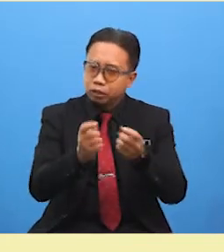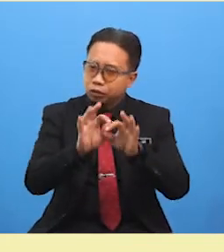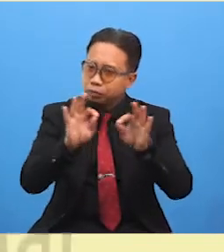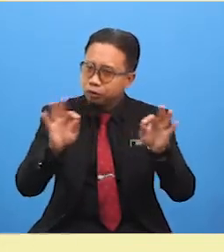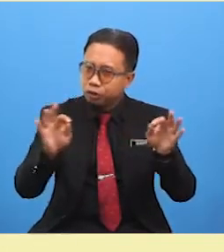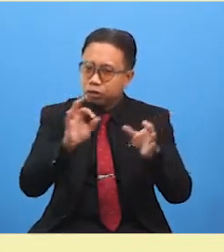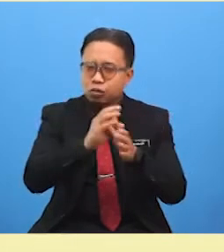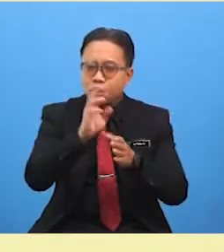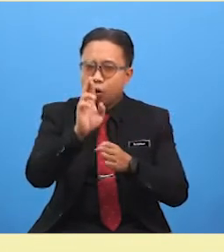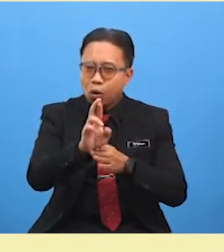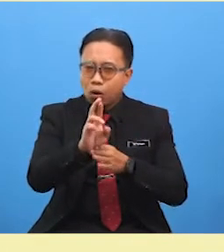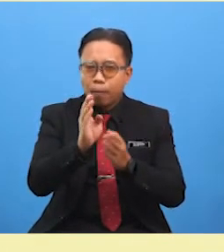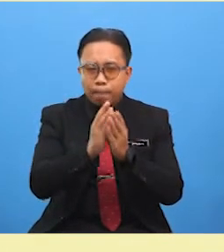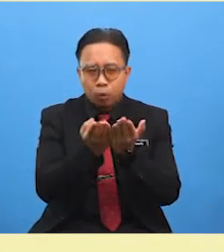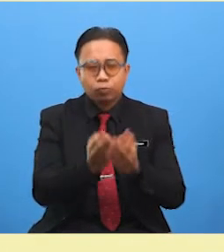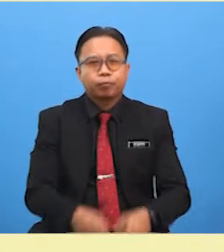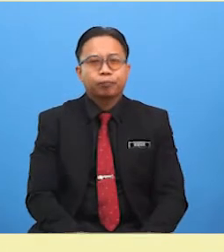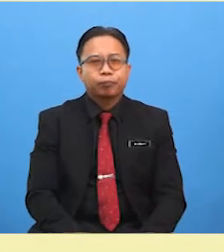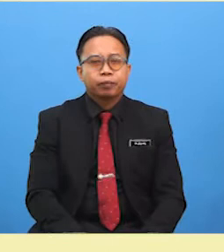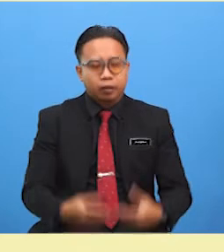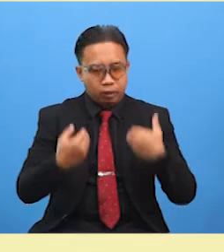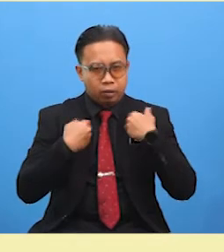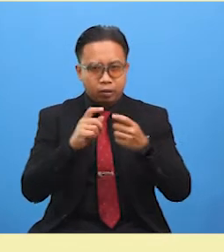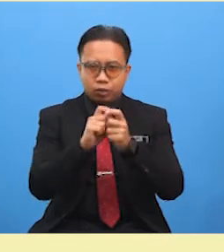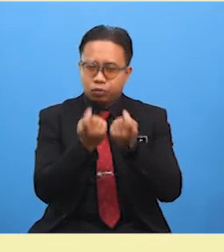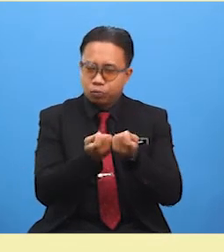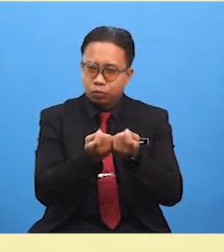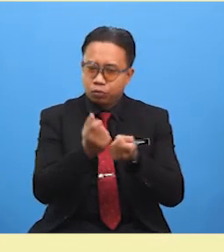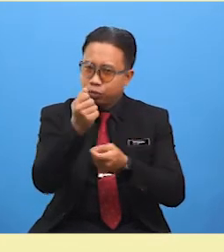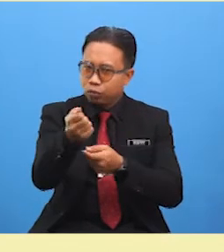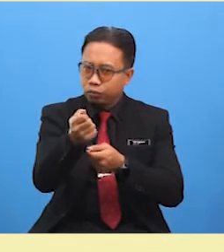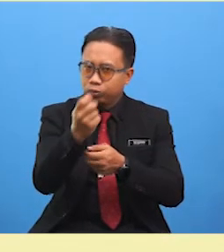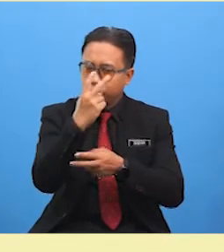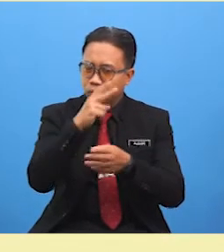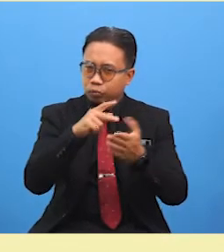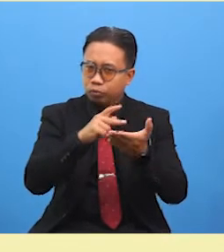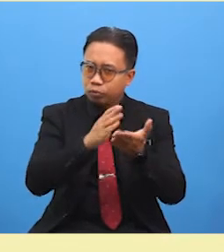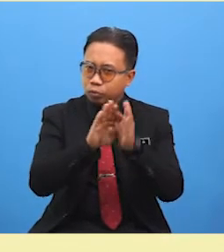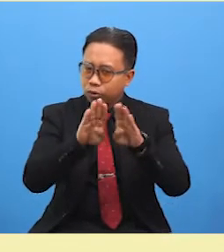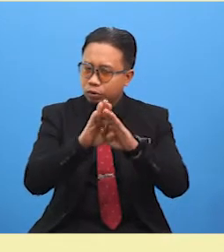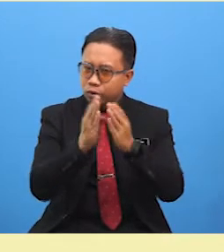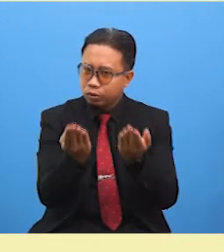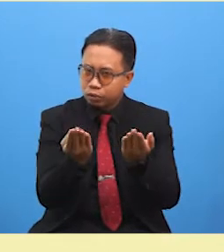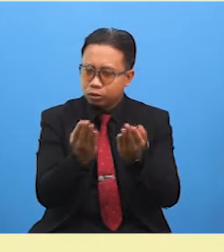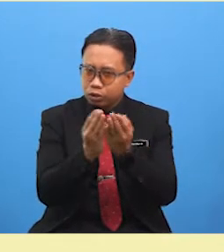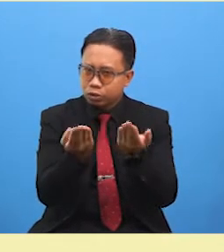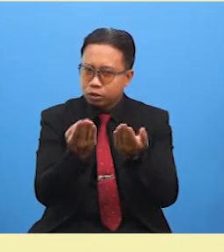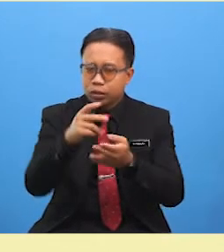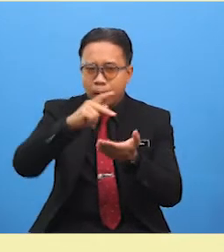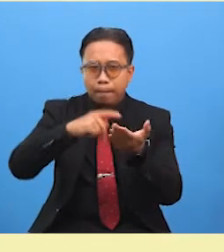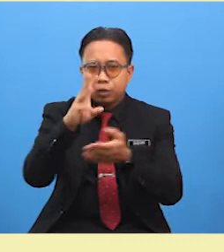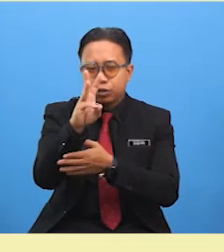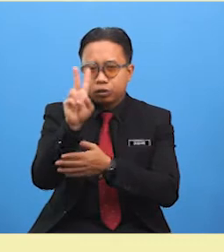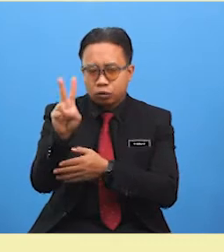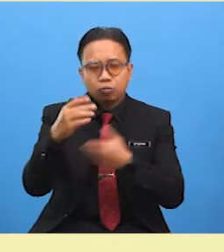book. Okay, if you do have a textbook, I would love it if you could turn to page 62. This would tell you more about